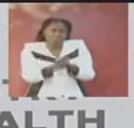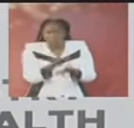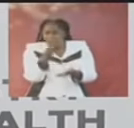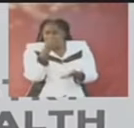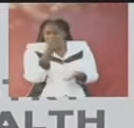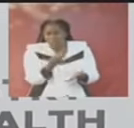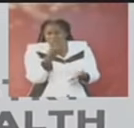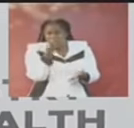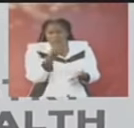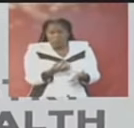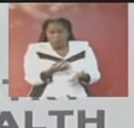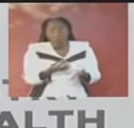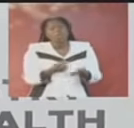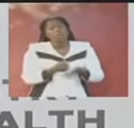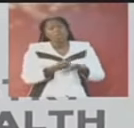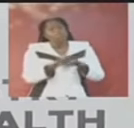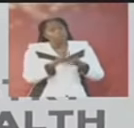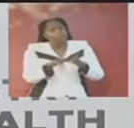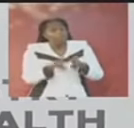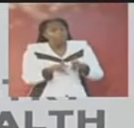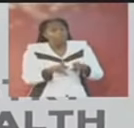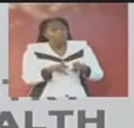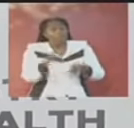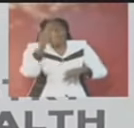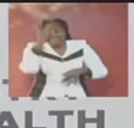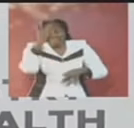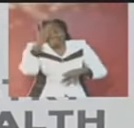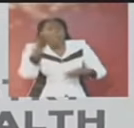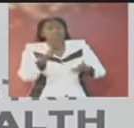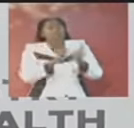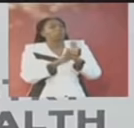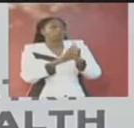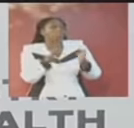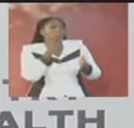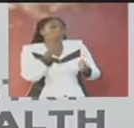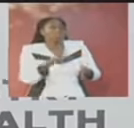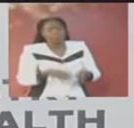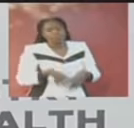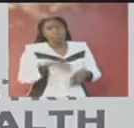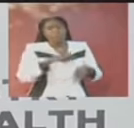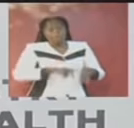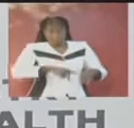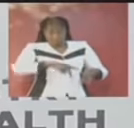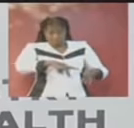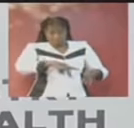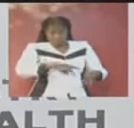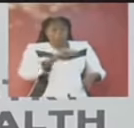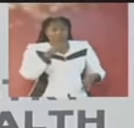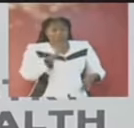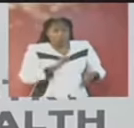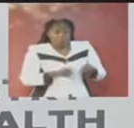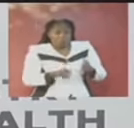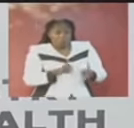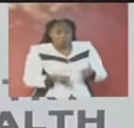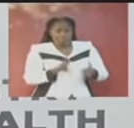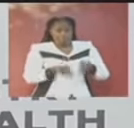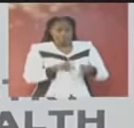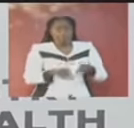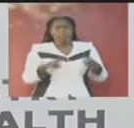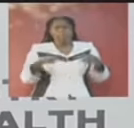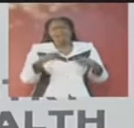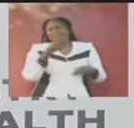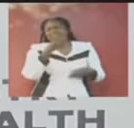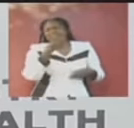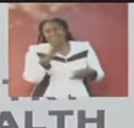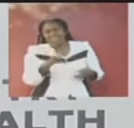the elderly, pregnant females, children, and persons with diabetes, hypertension,